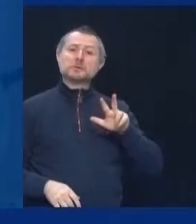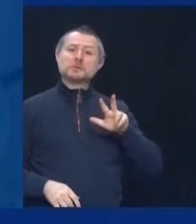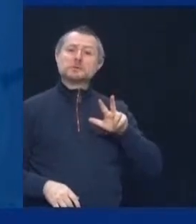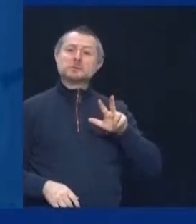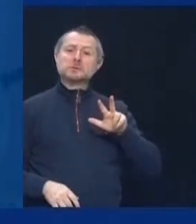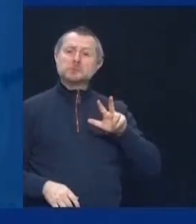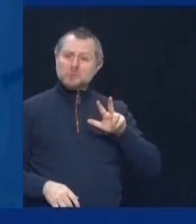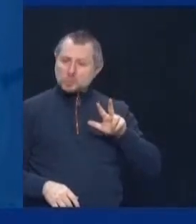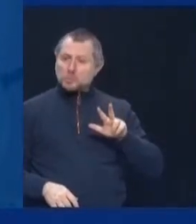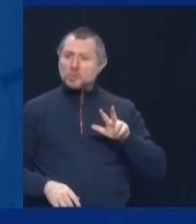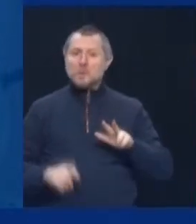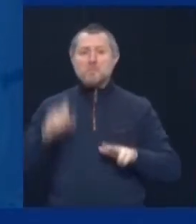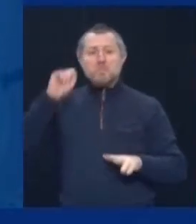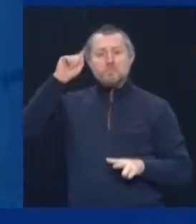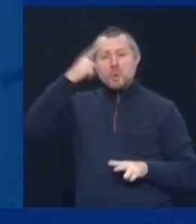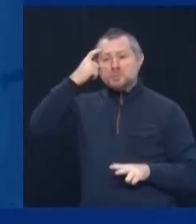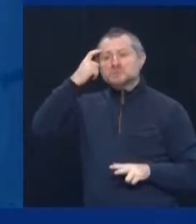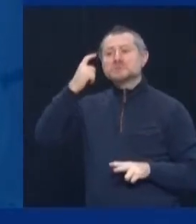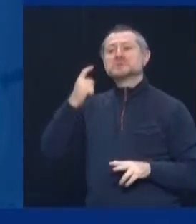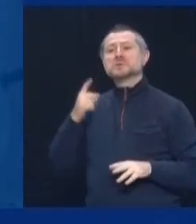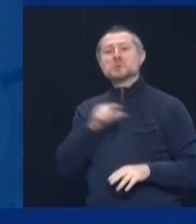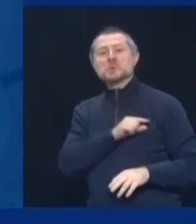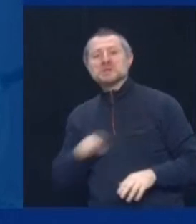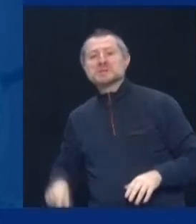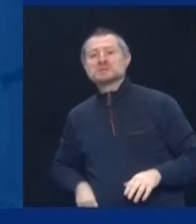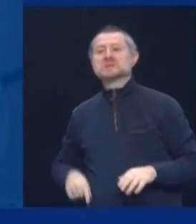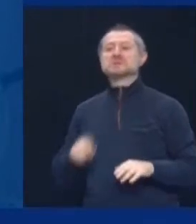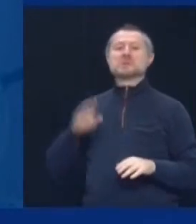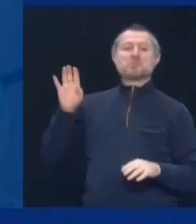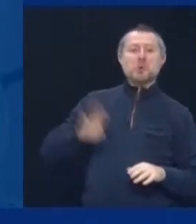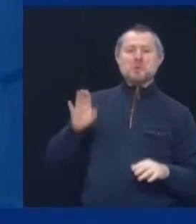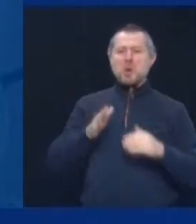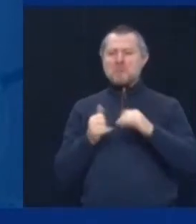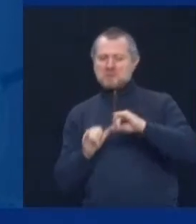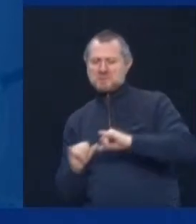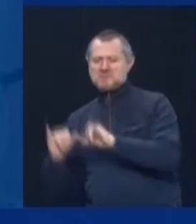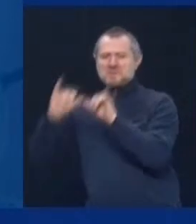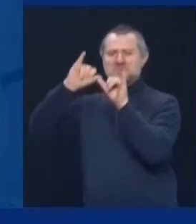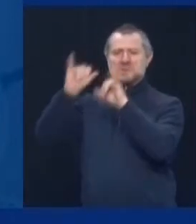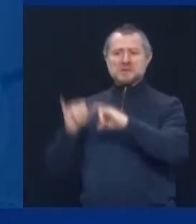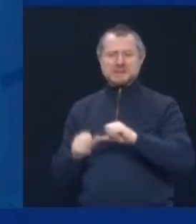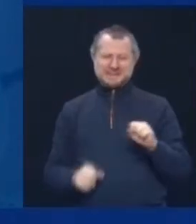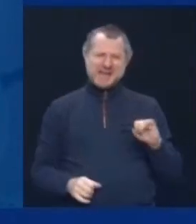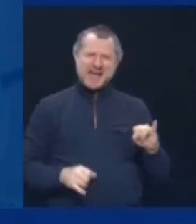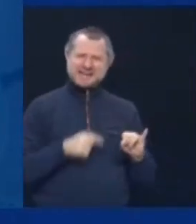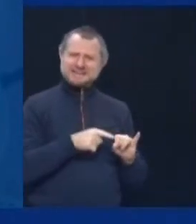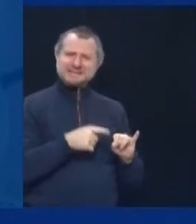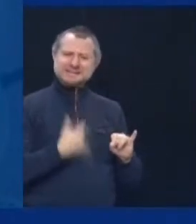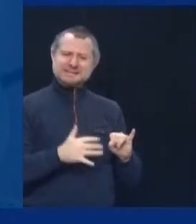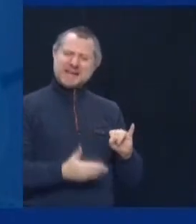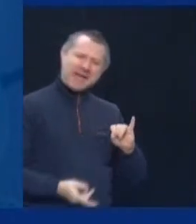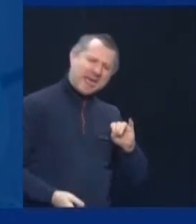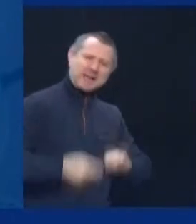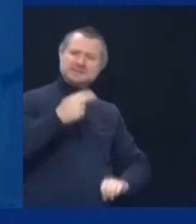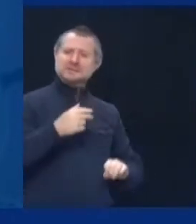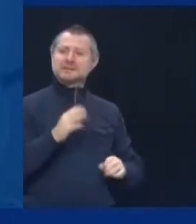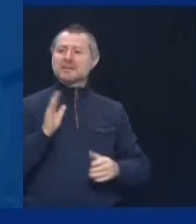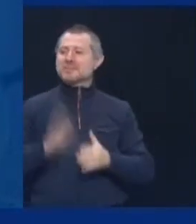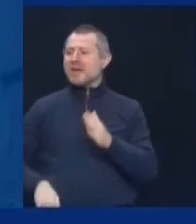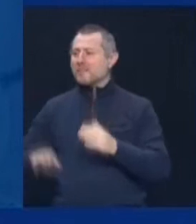Bronx, Queens, Brooklyn, all about the same. Staten Island, higher than Brooklyn, Queens, Bronx. There's no reason for